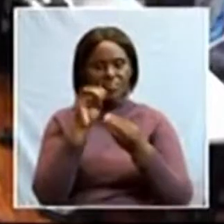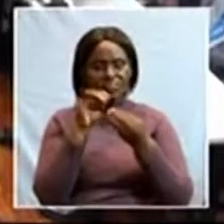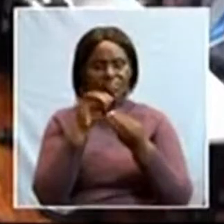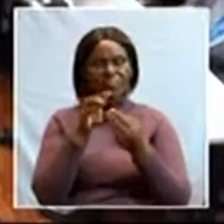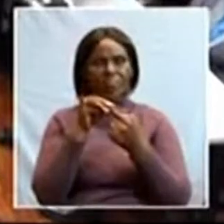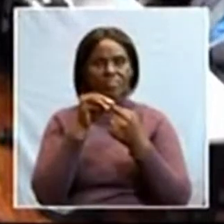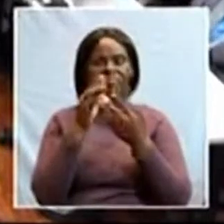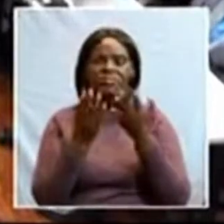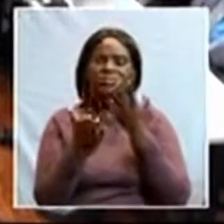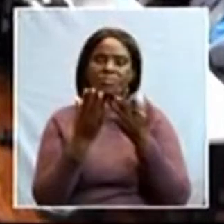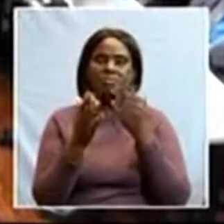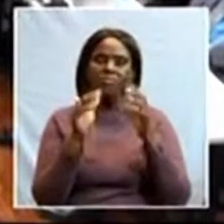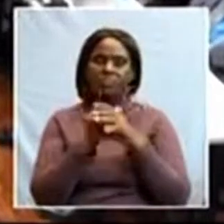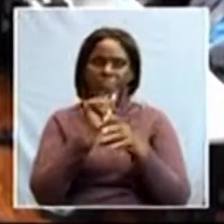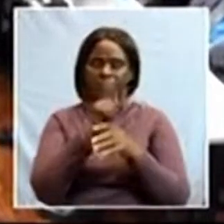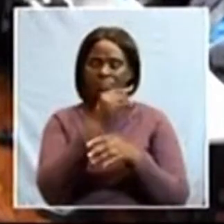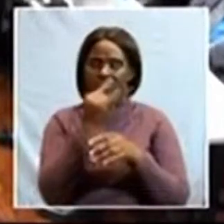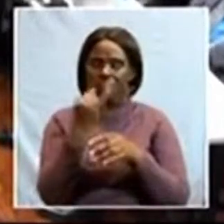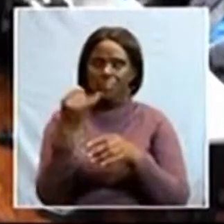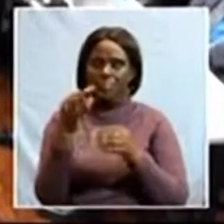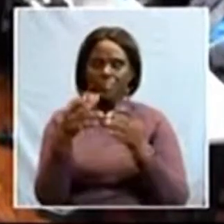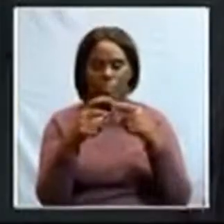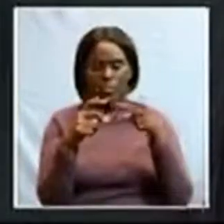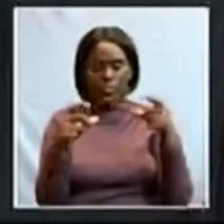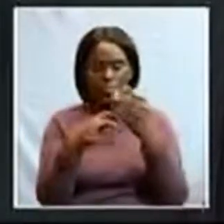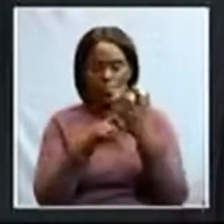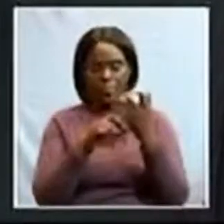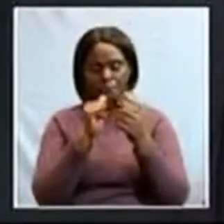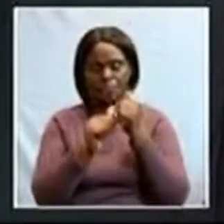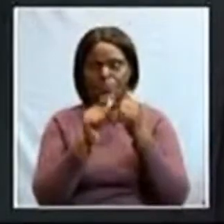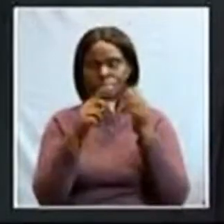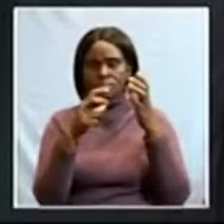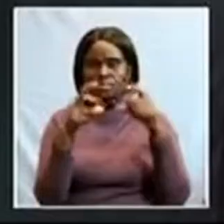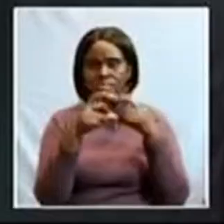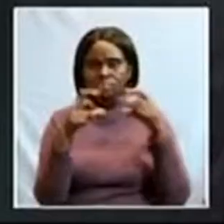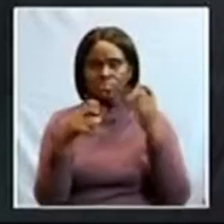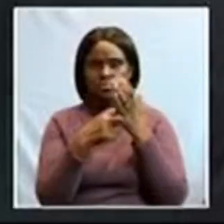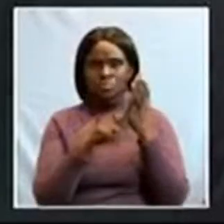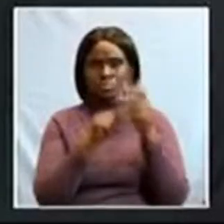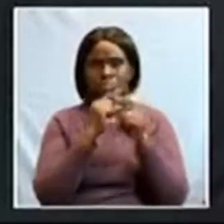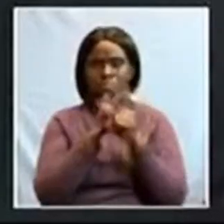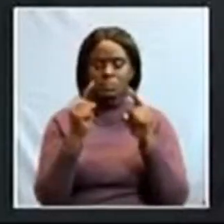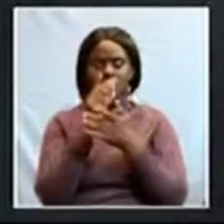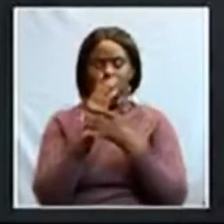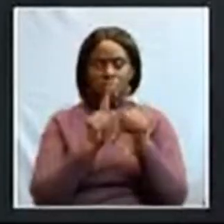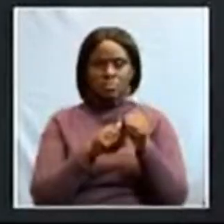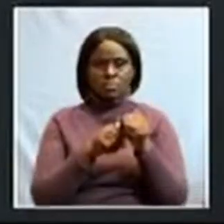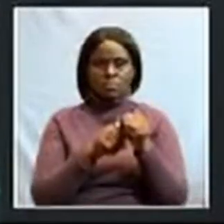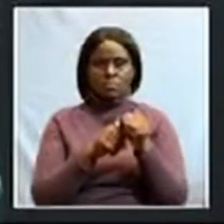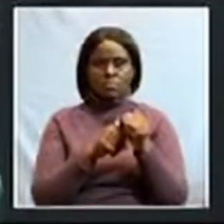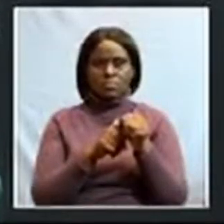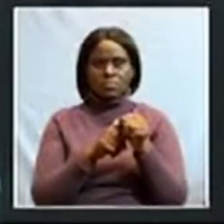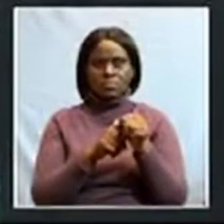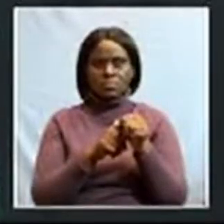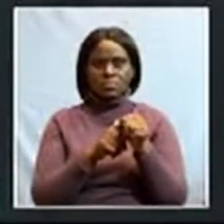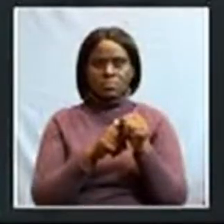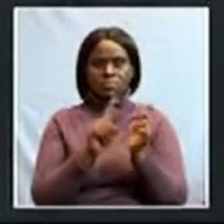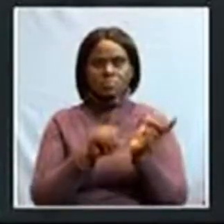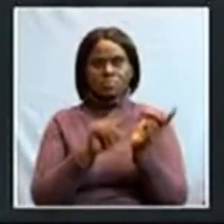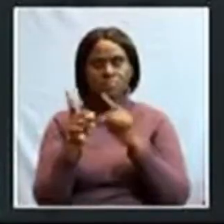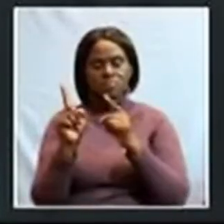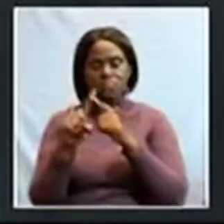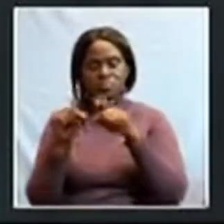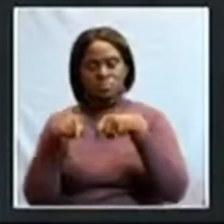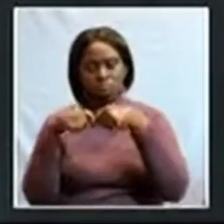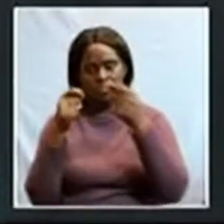especially maybe on the issue of the receipts, because the receipts sometimes you just you go to